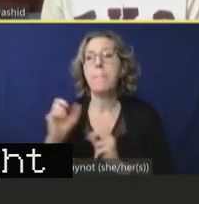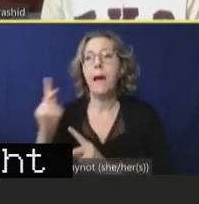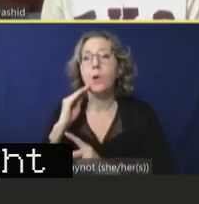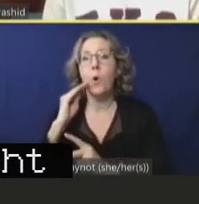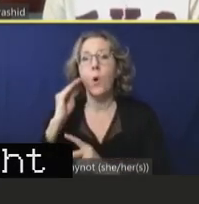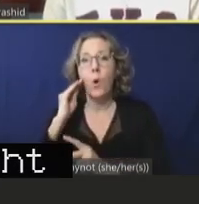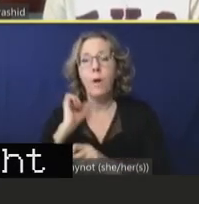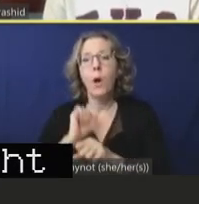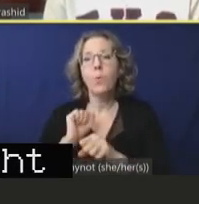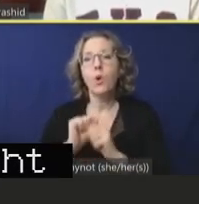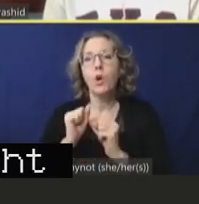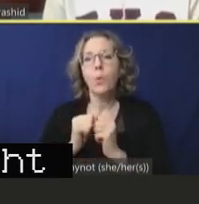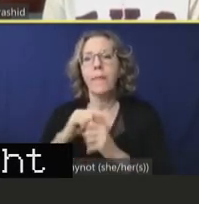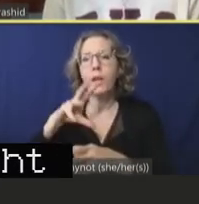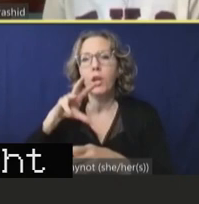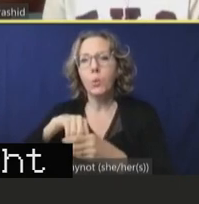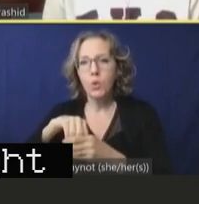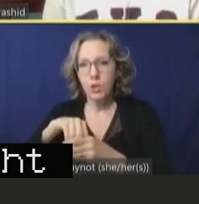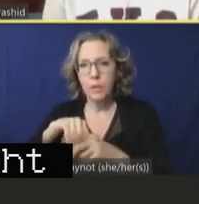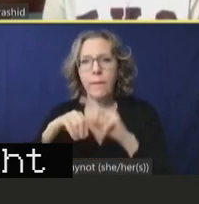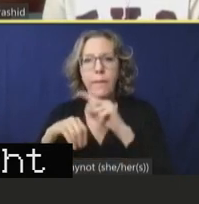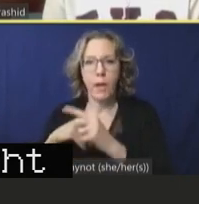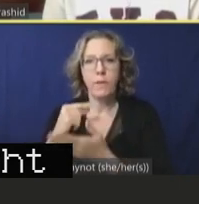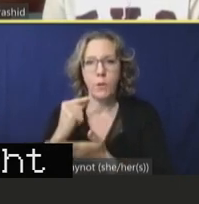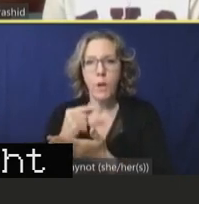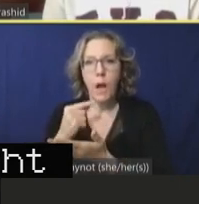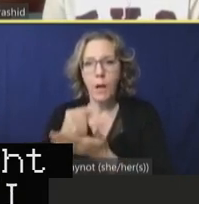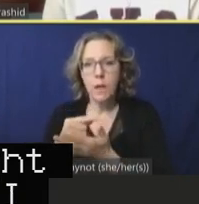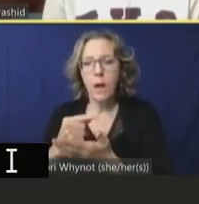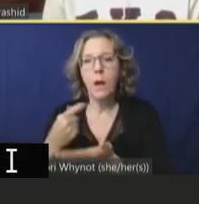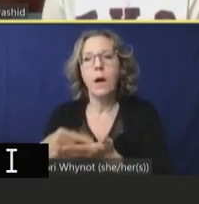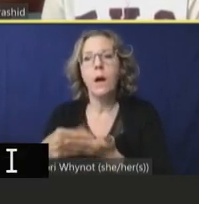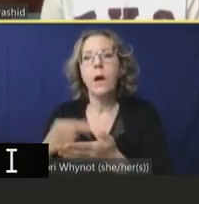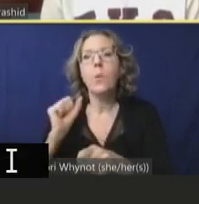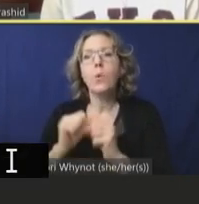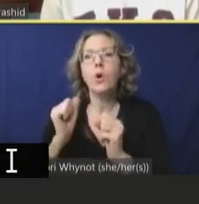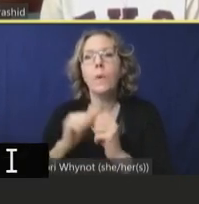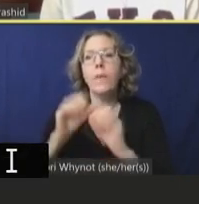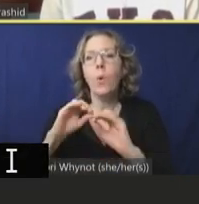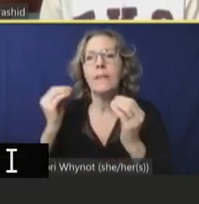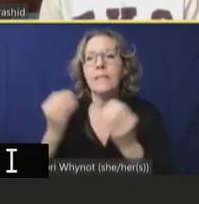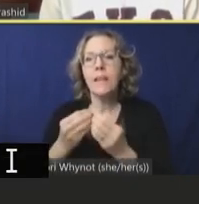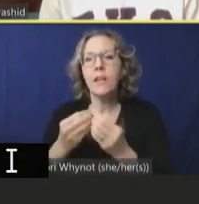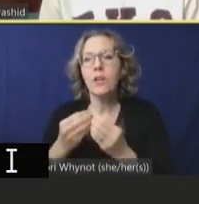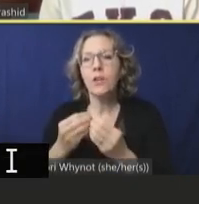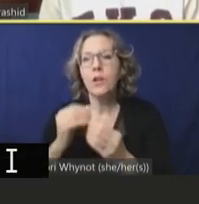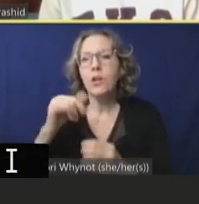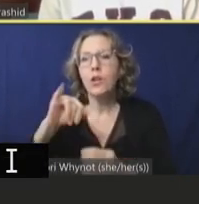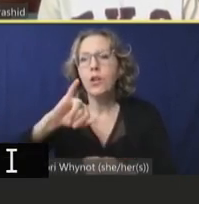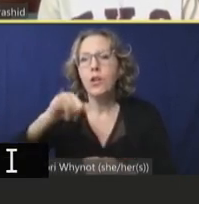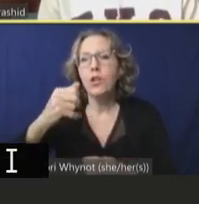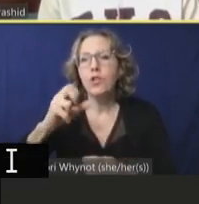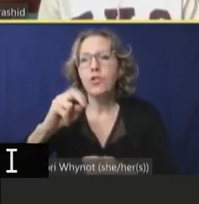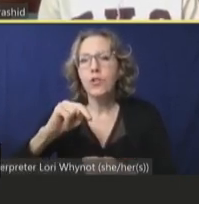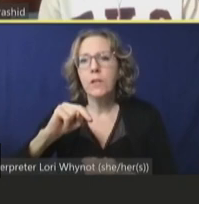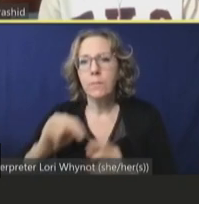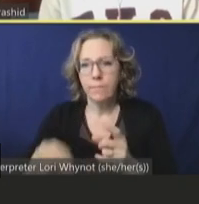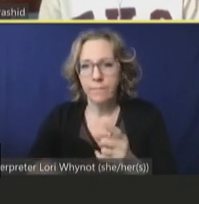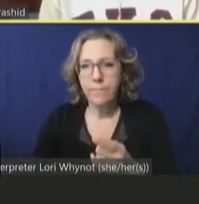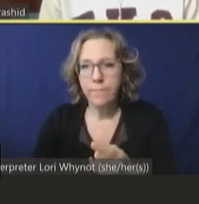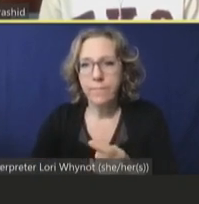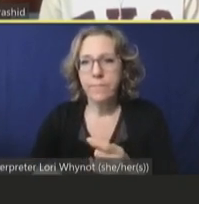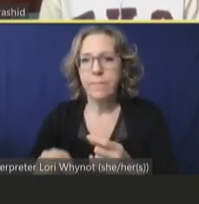inclusion facilitator in Uganda, working with an organization called Jinja District Union, Person